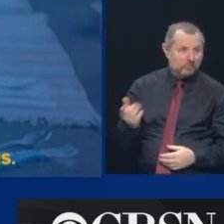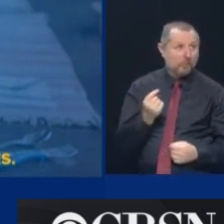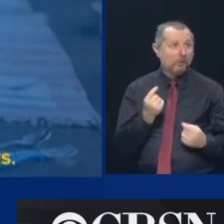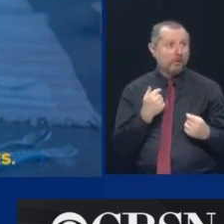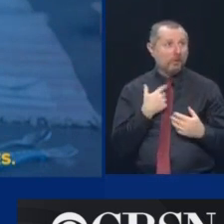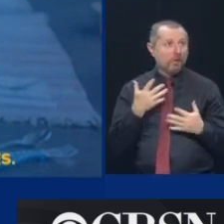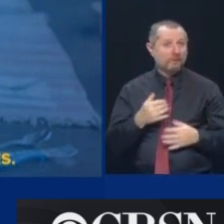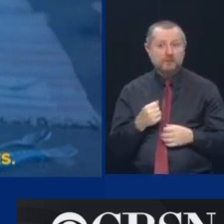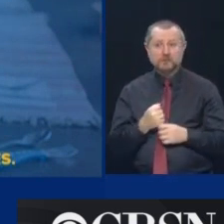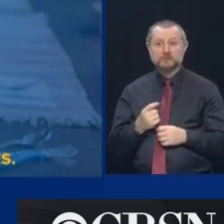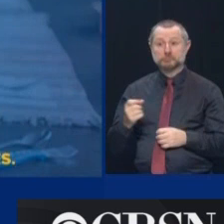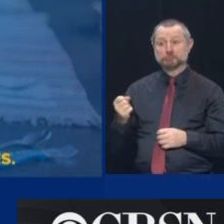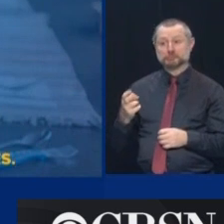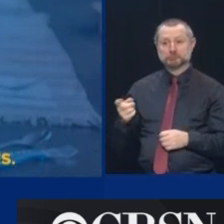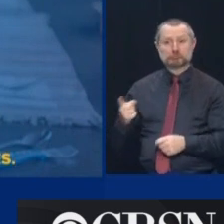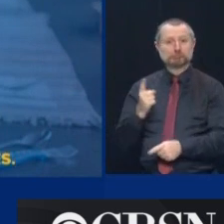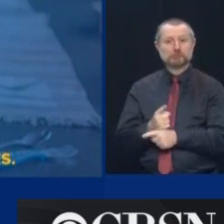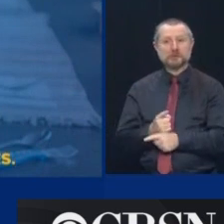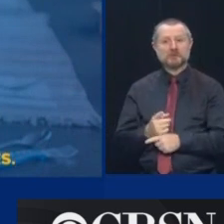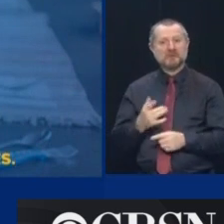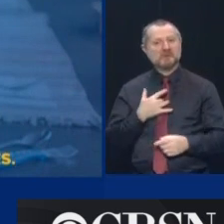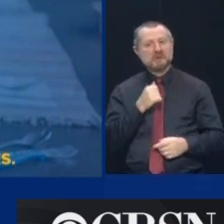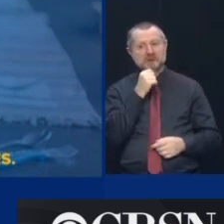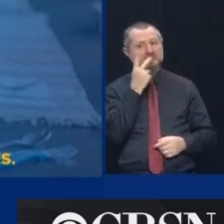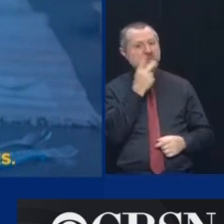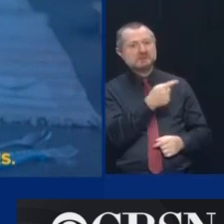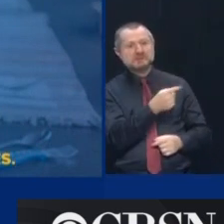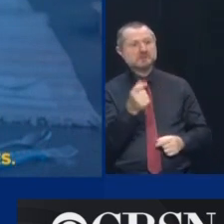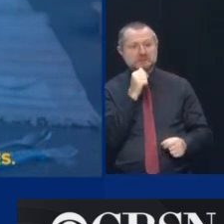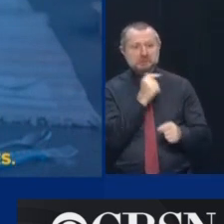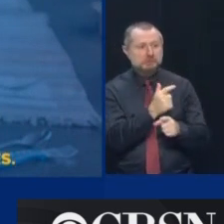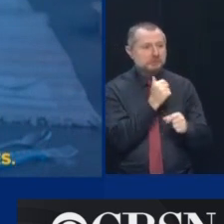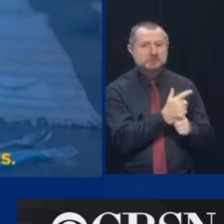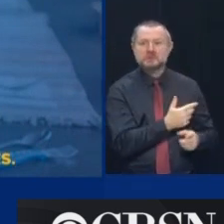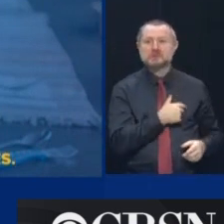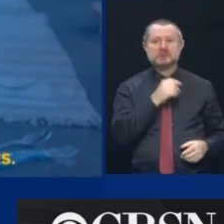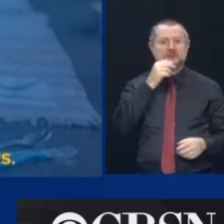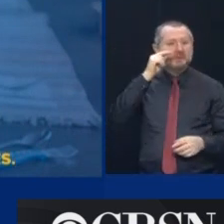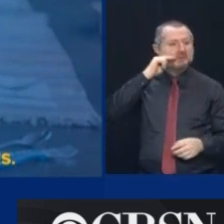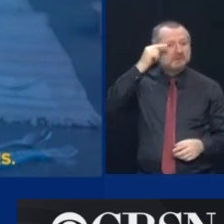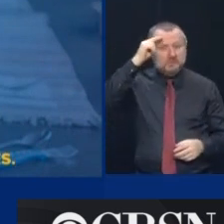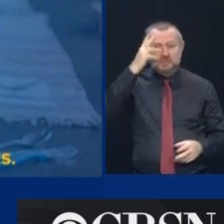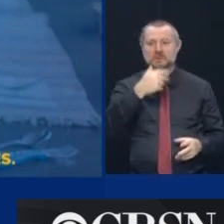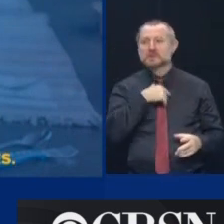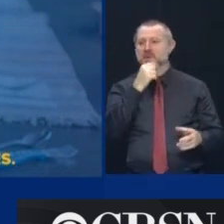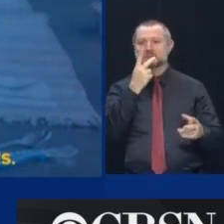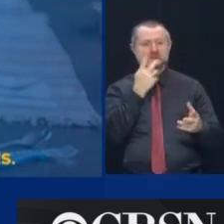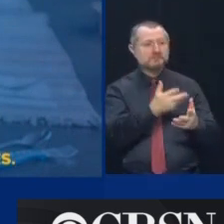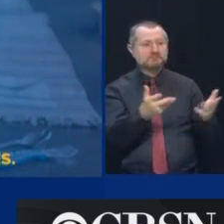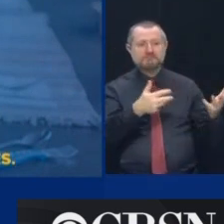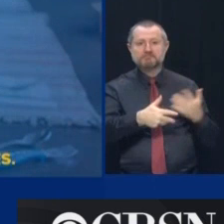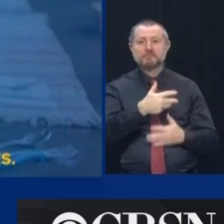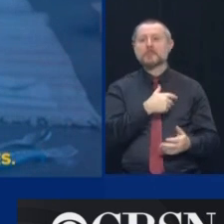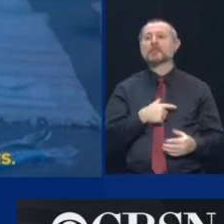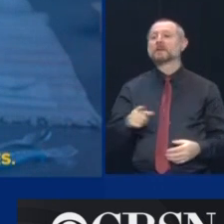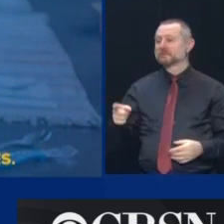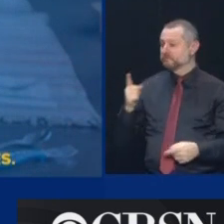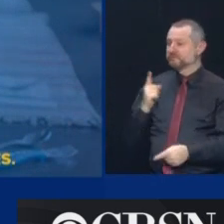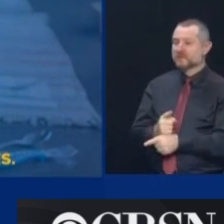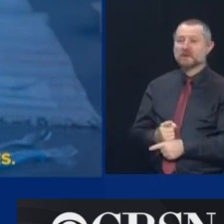And she says, and she's right, you know, I haven't seen my sisters. I haven't seen my nieces and nephews. Yes, I